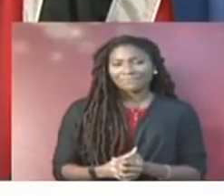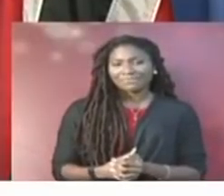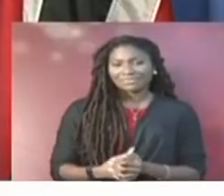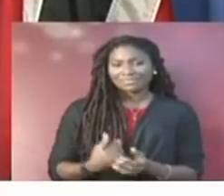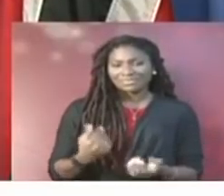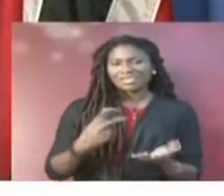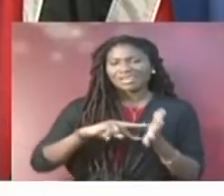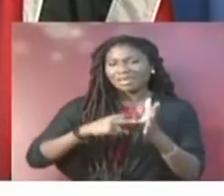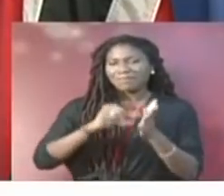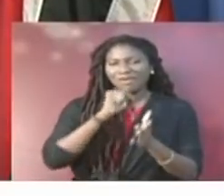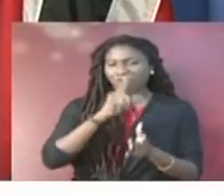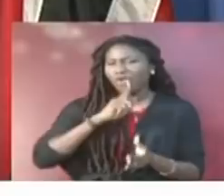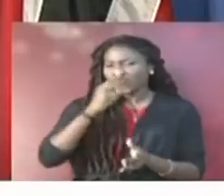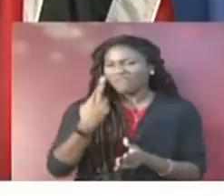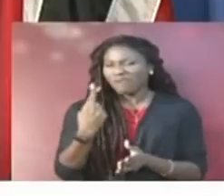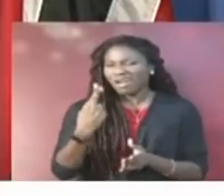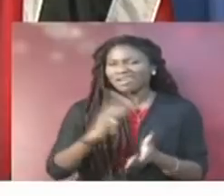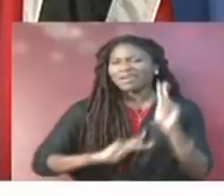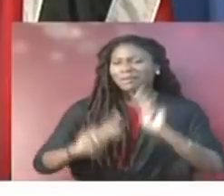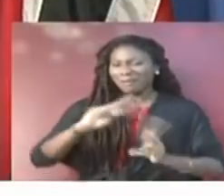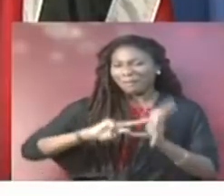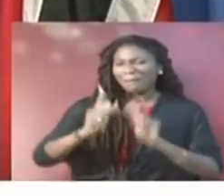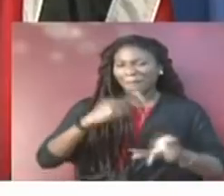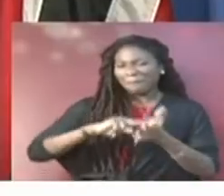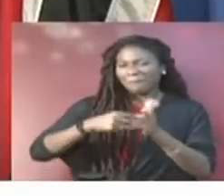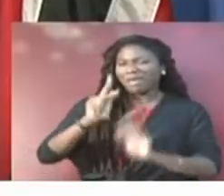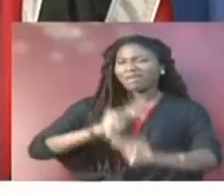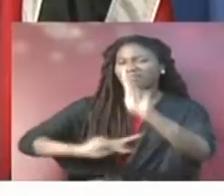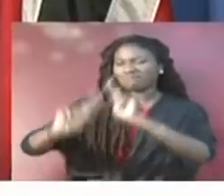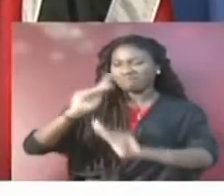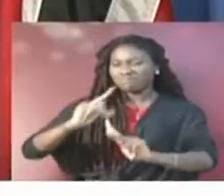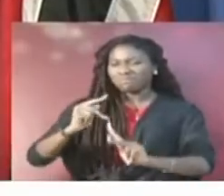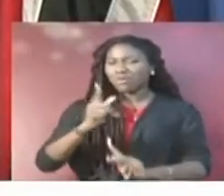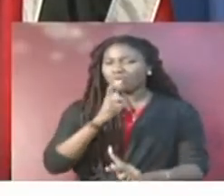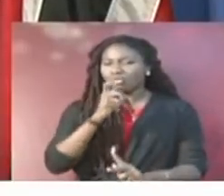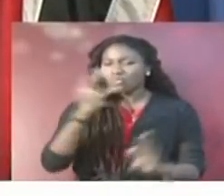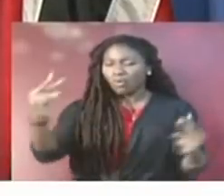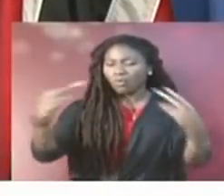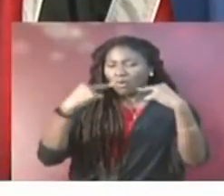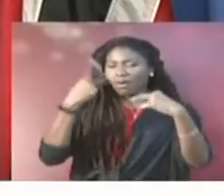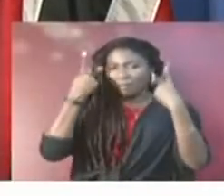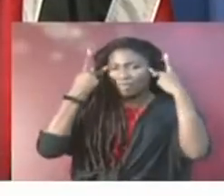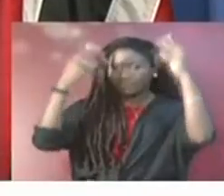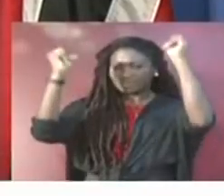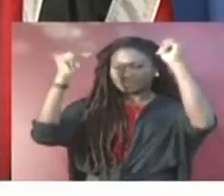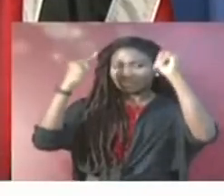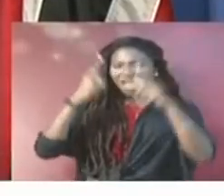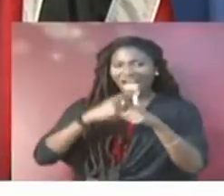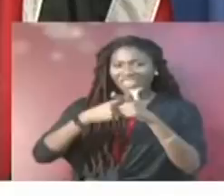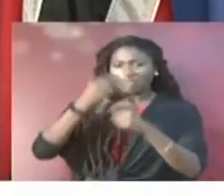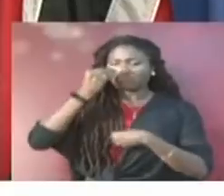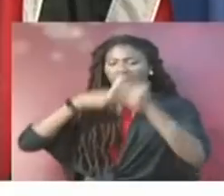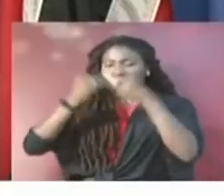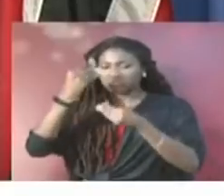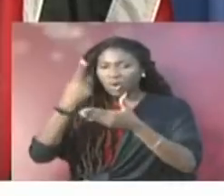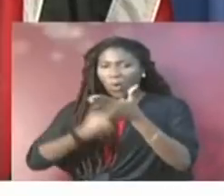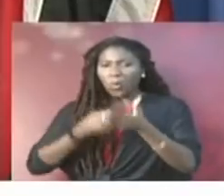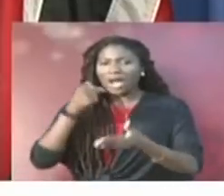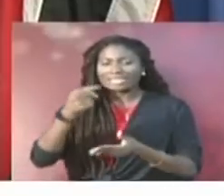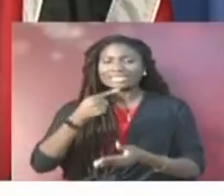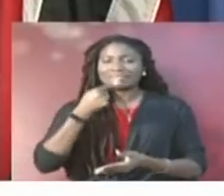ways, and of course to misrepresent what I say. A while ago, when I